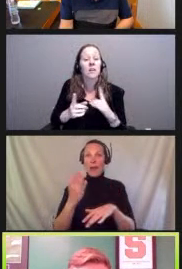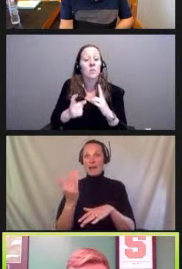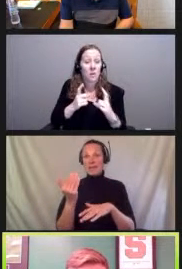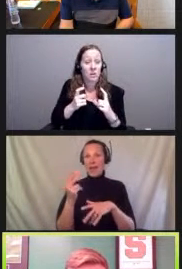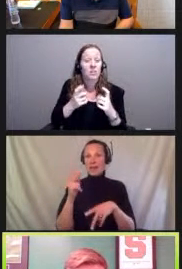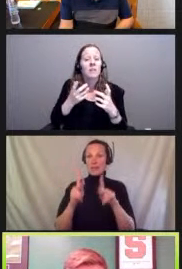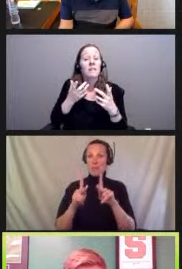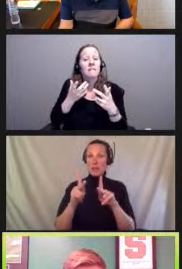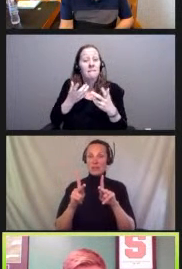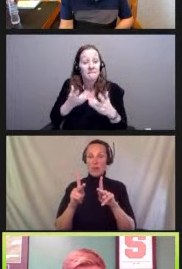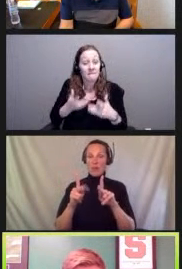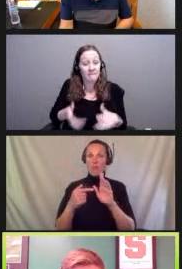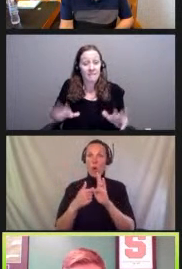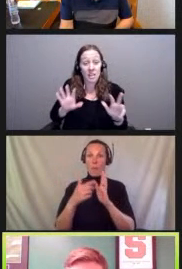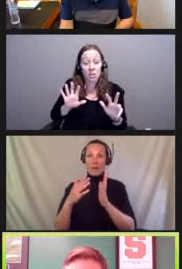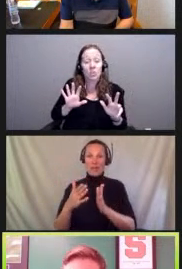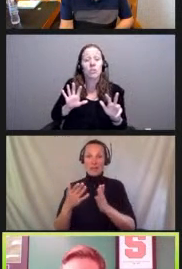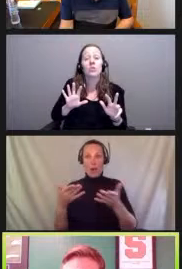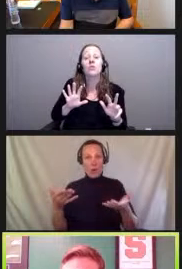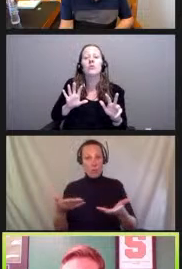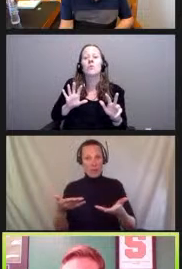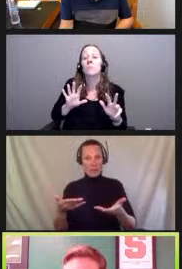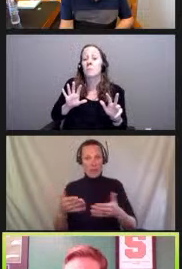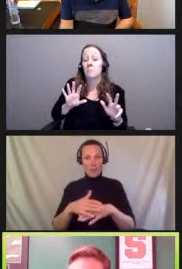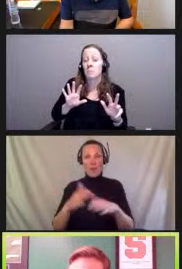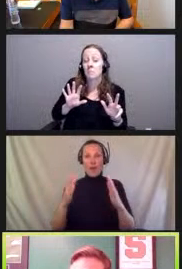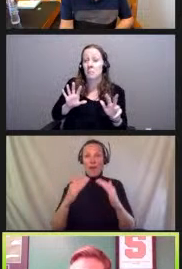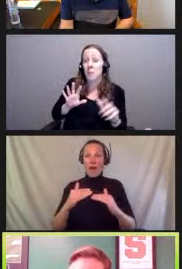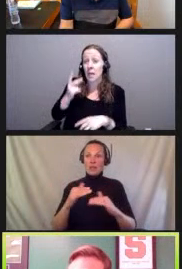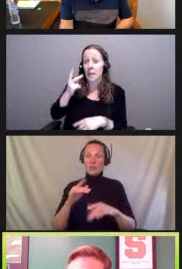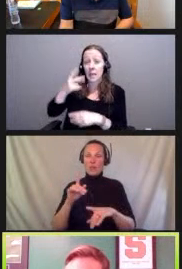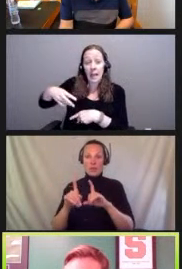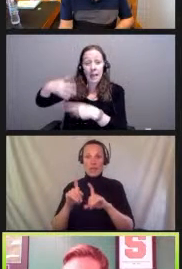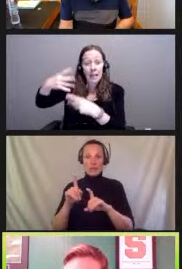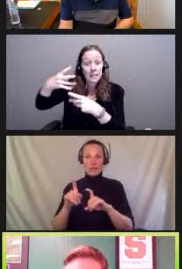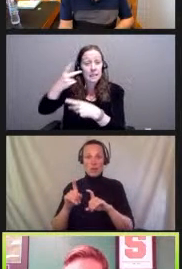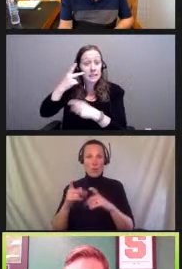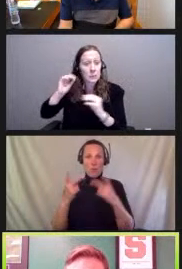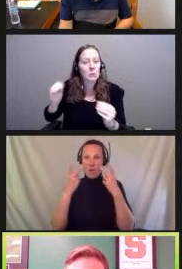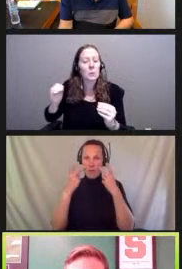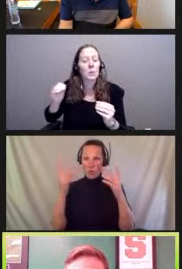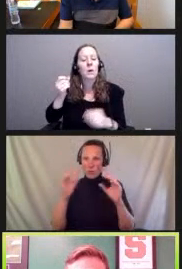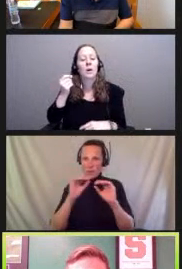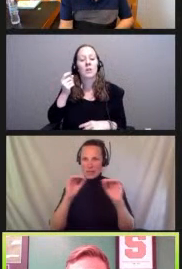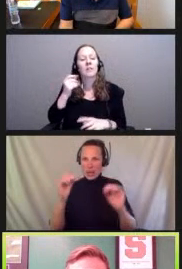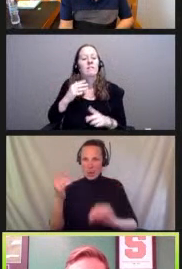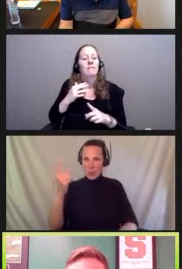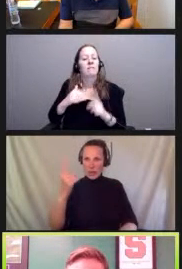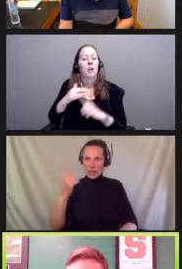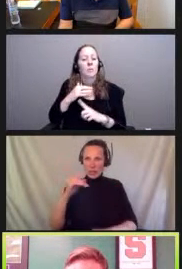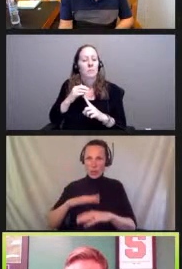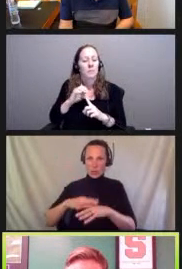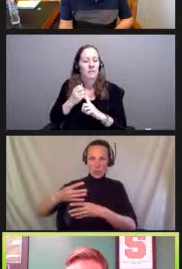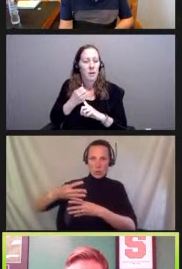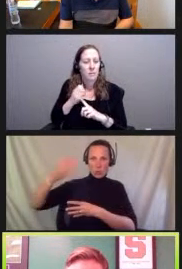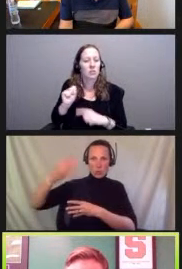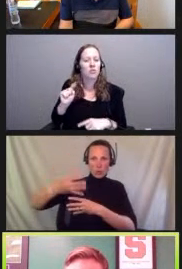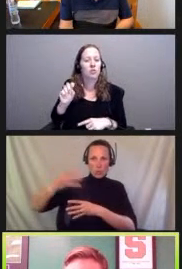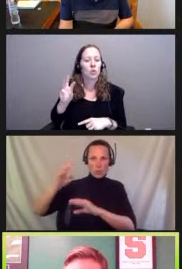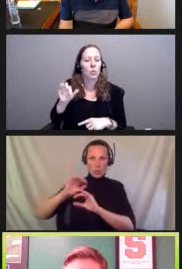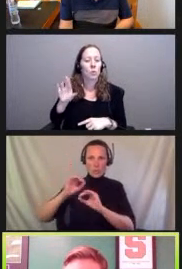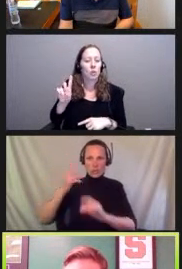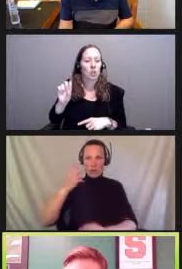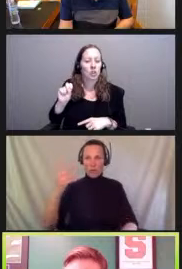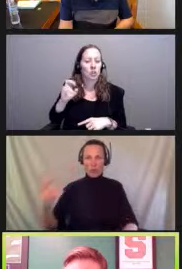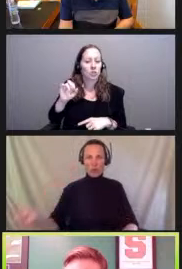go into questions. I haven't seen any in the participants list, but members from the Environmental Stewardship Advisory Committee who were also invited.